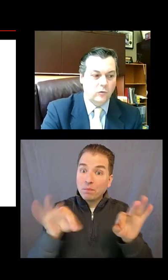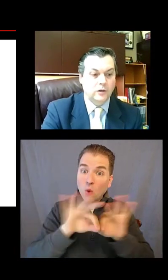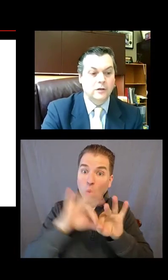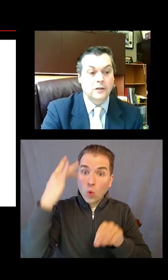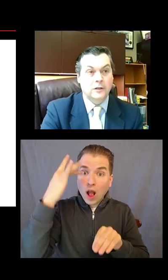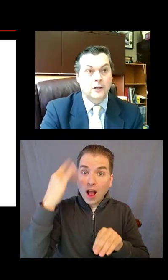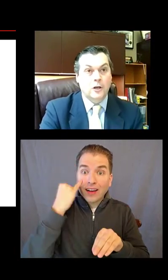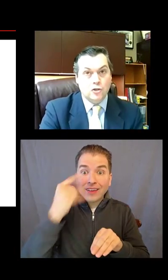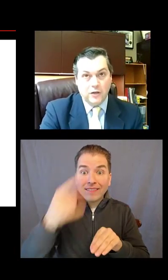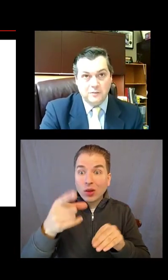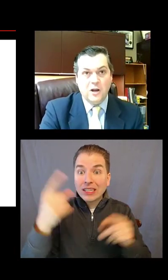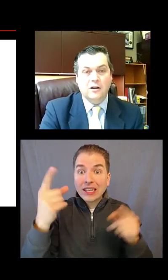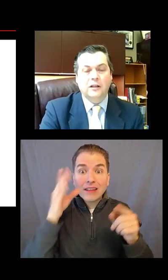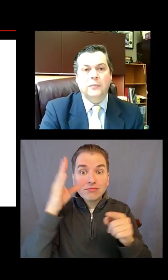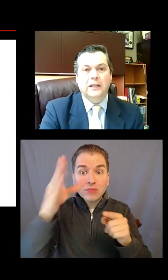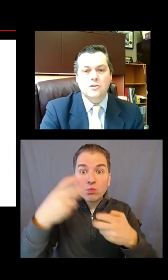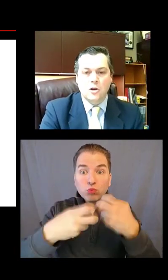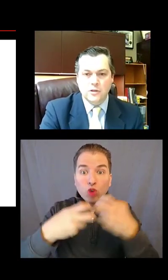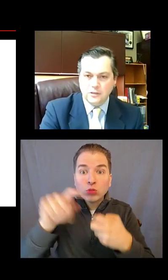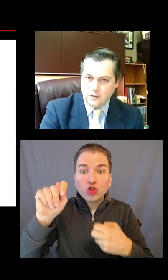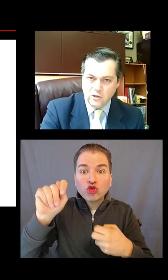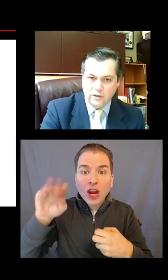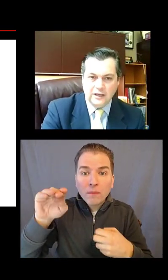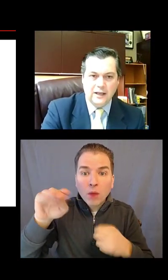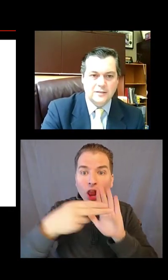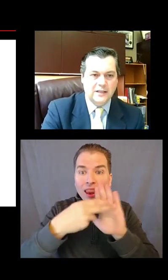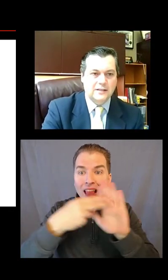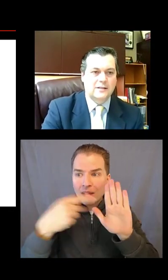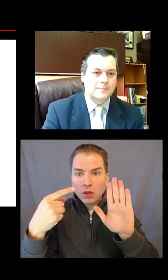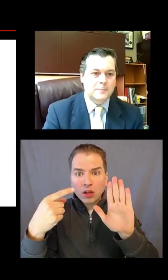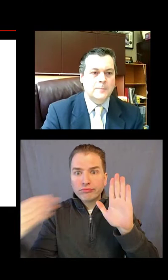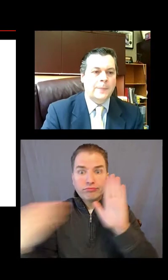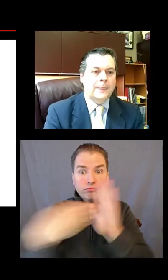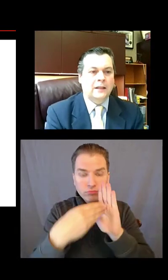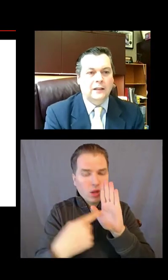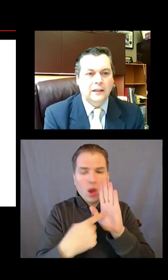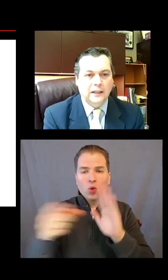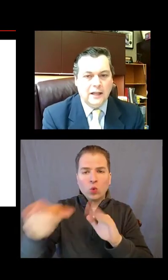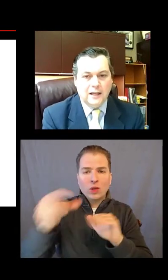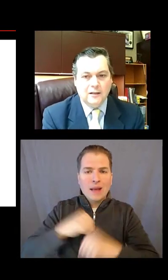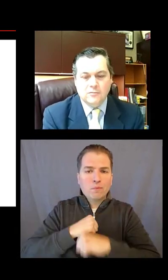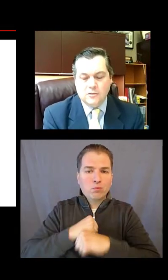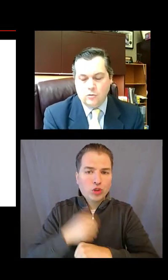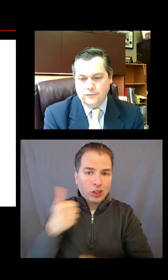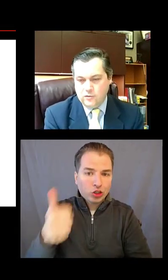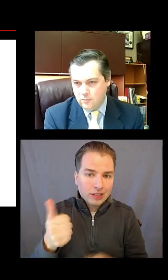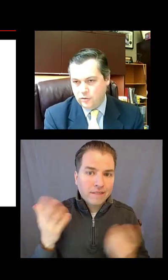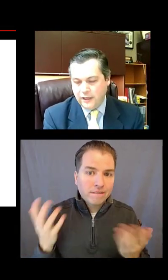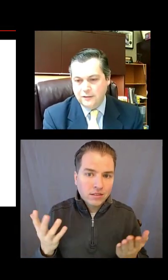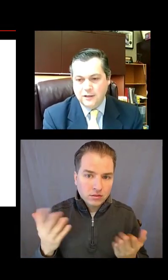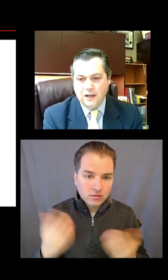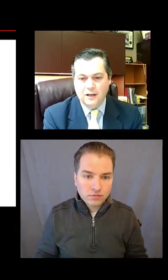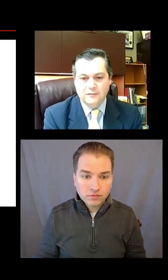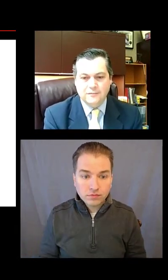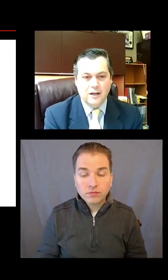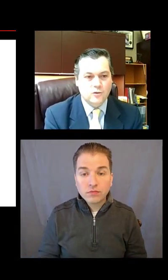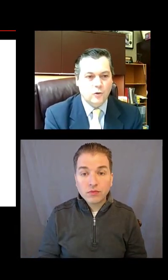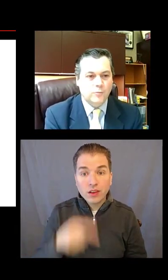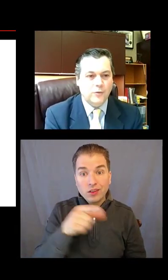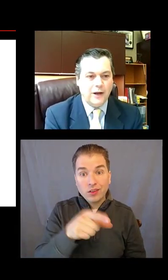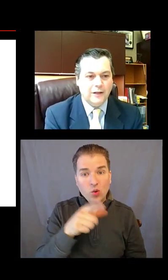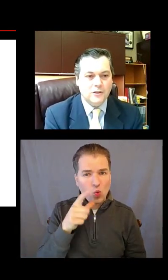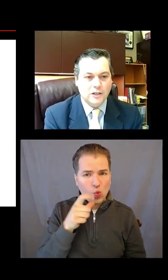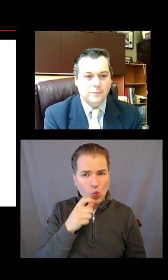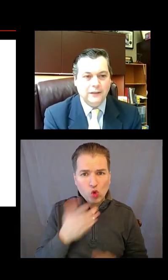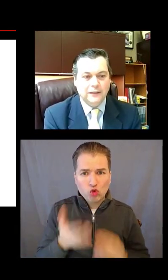time for trademark and being known in the community as a business. The sort of summary of a